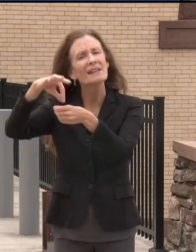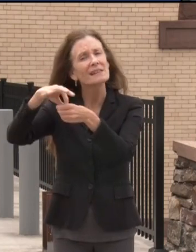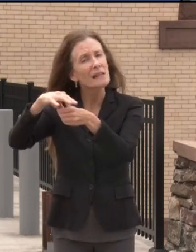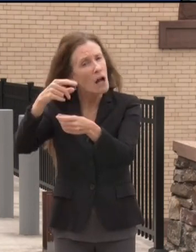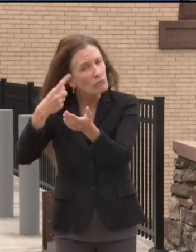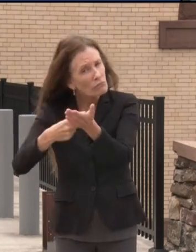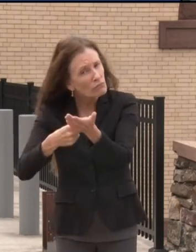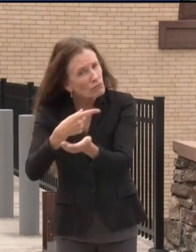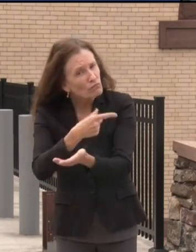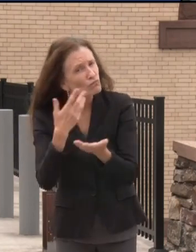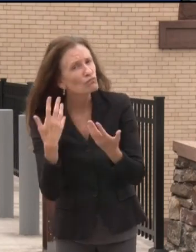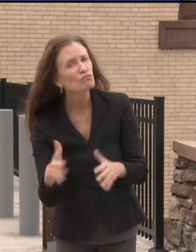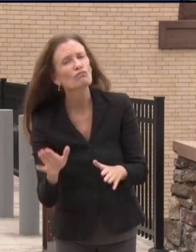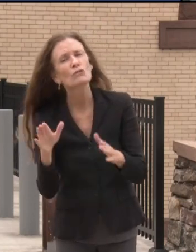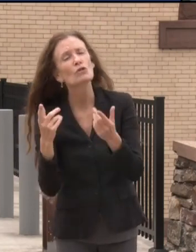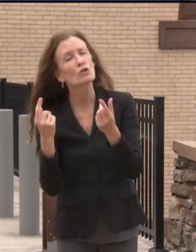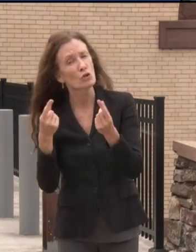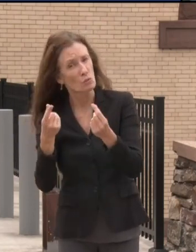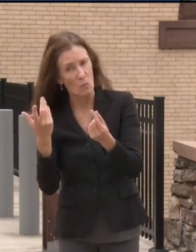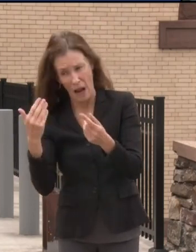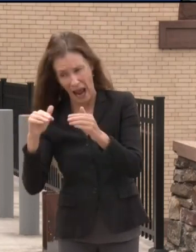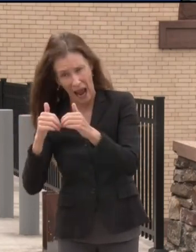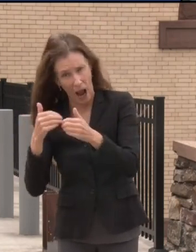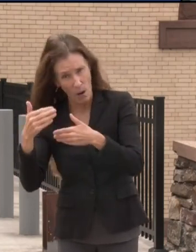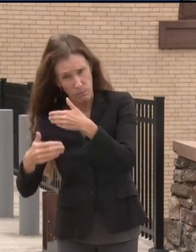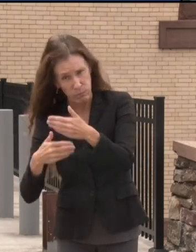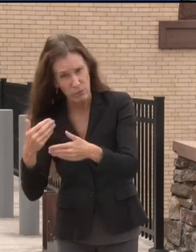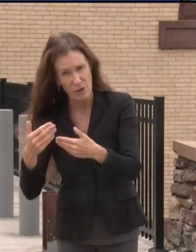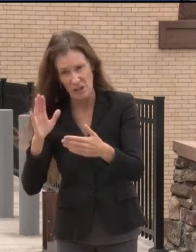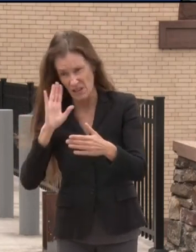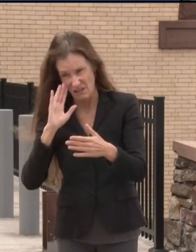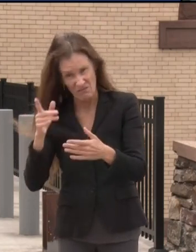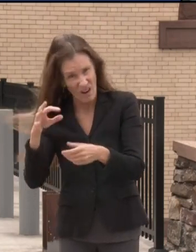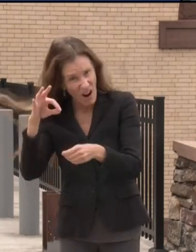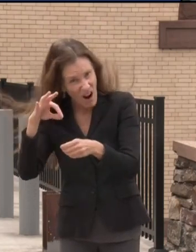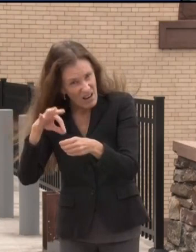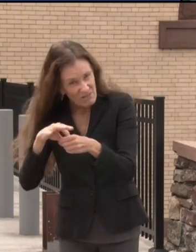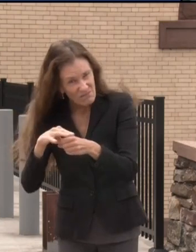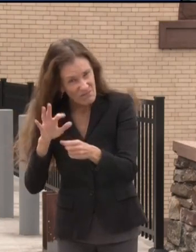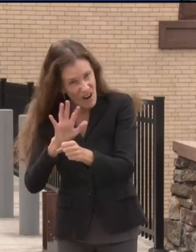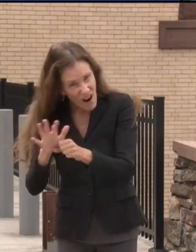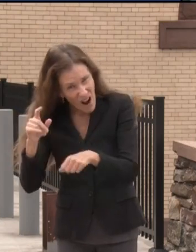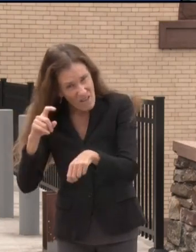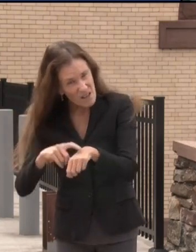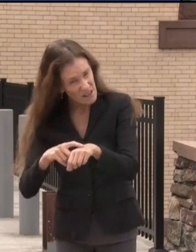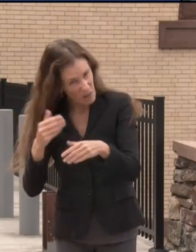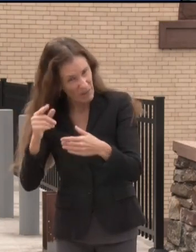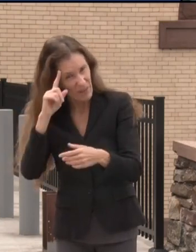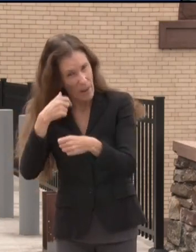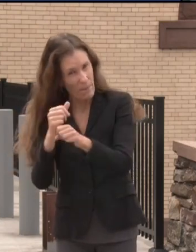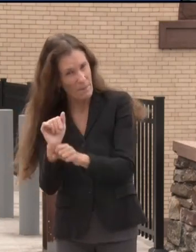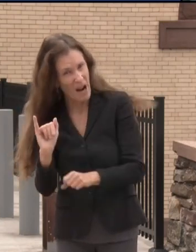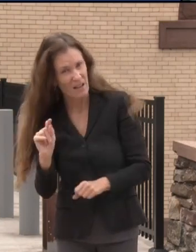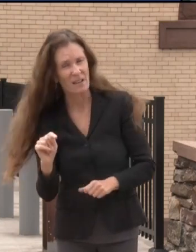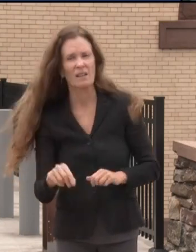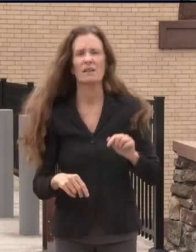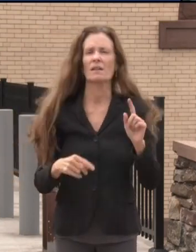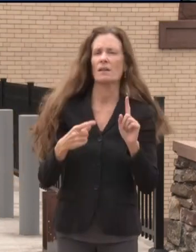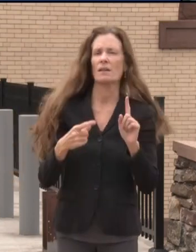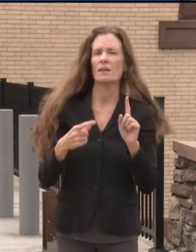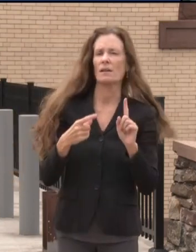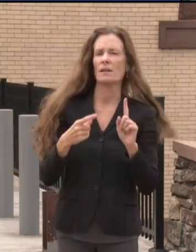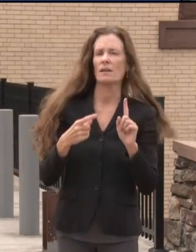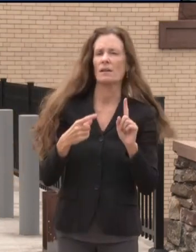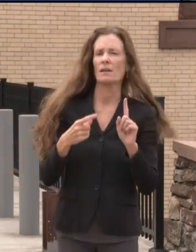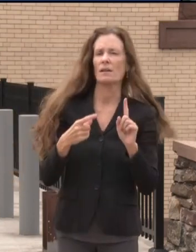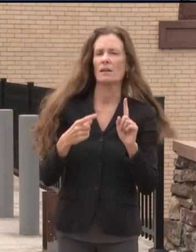that counties will have enough time to actually implement them? Well, okay, let me answer the second one first.